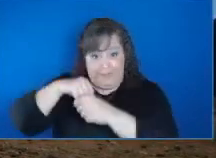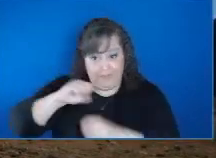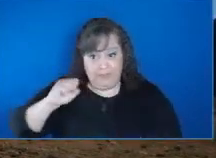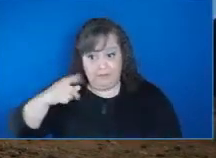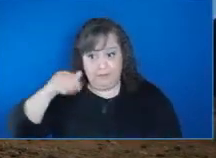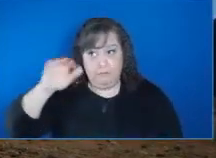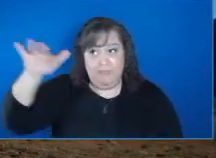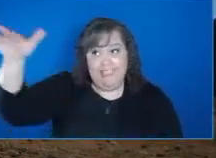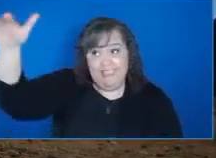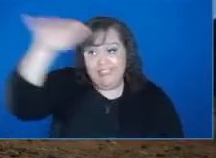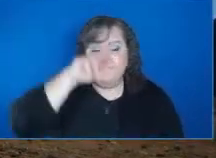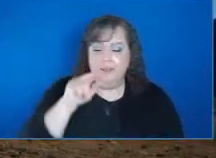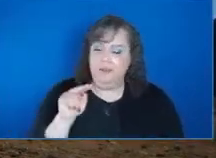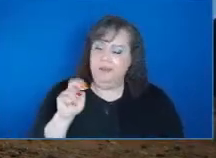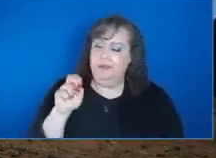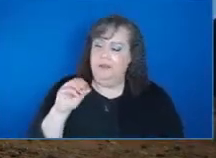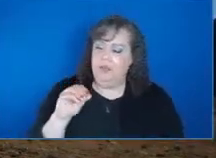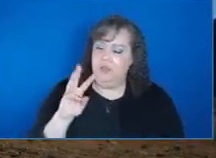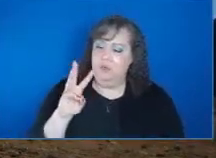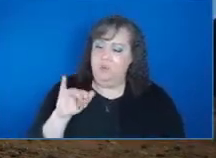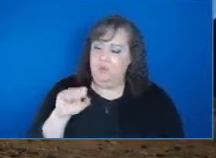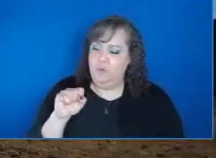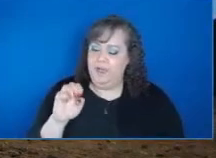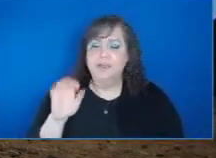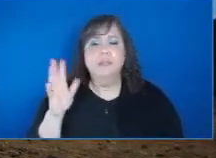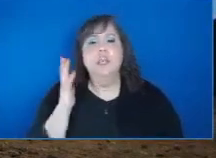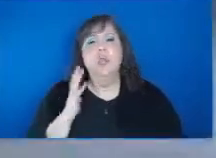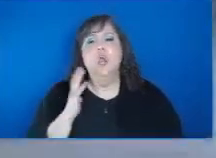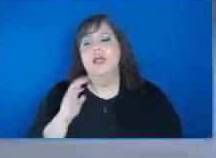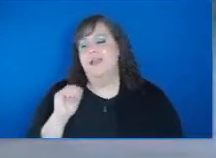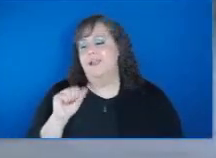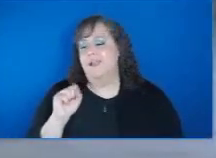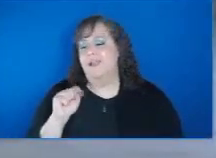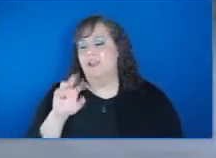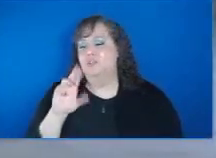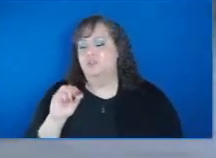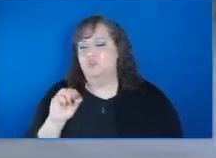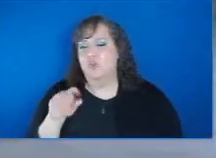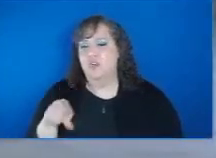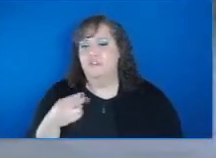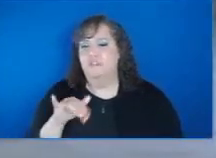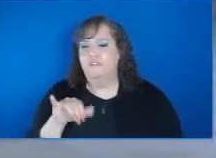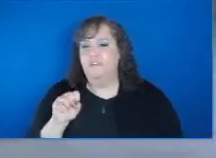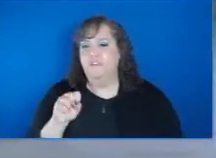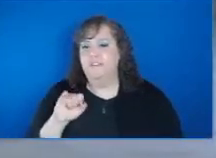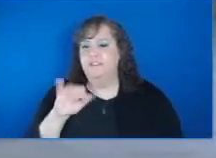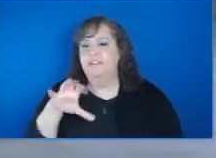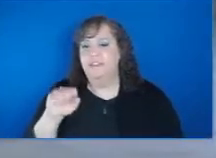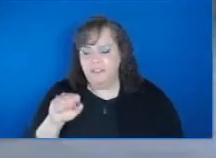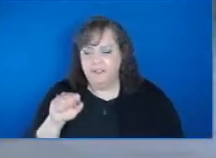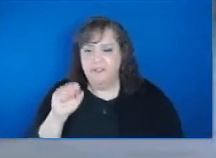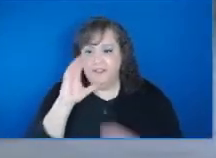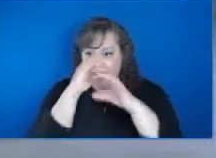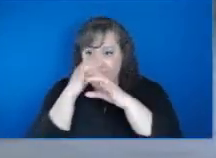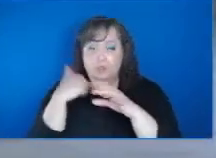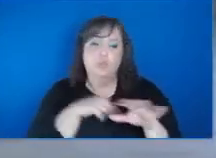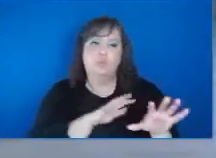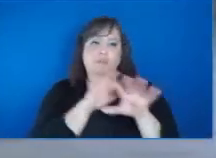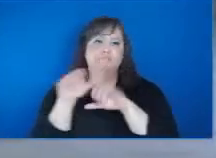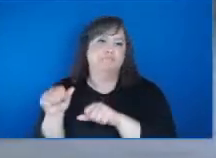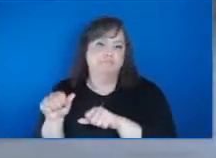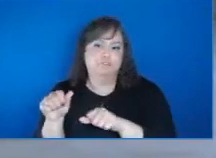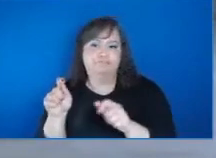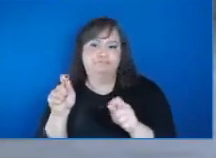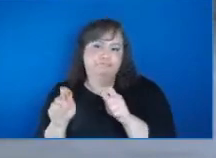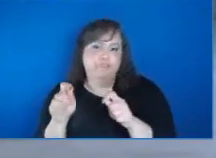NEOWISE, which is an old astrophysics telescope that we took over for planetary defense purposes. It also